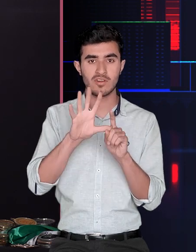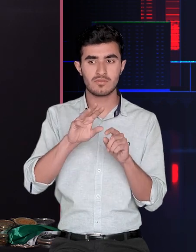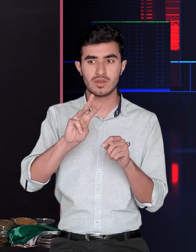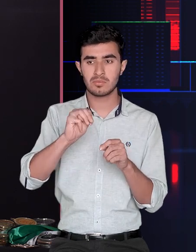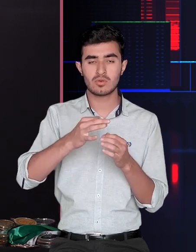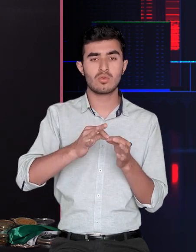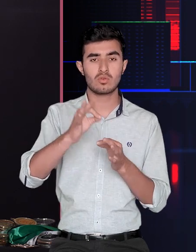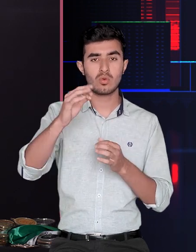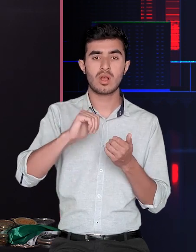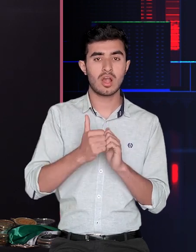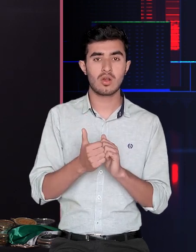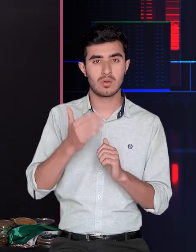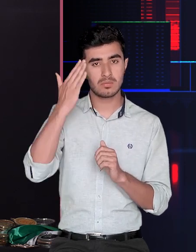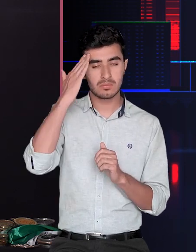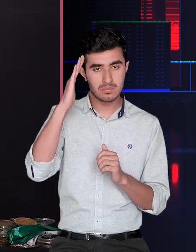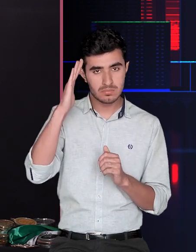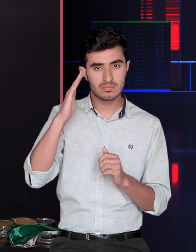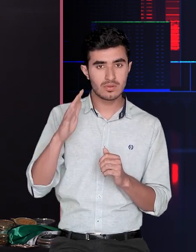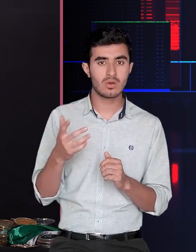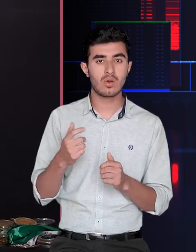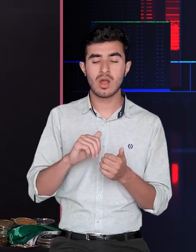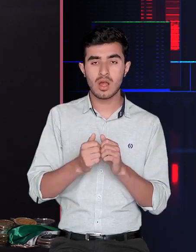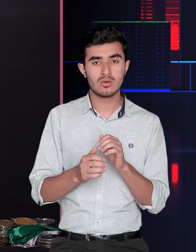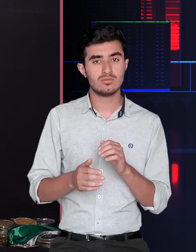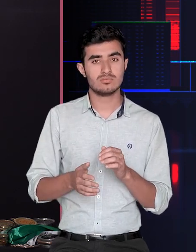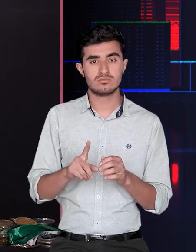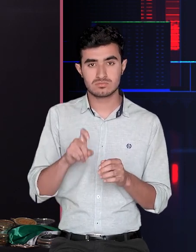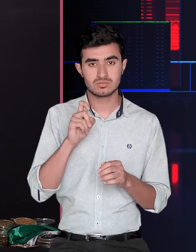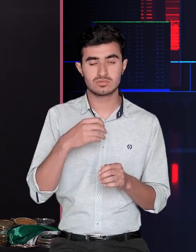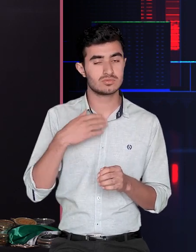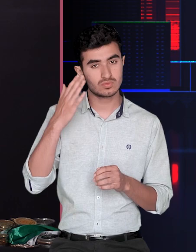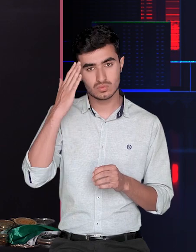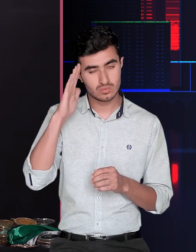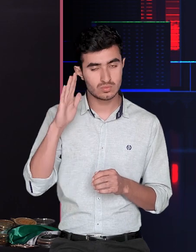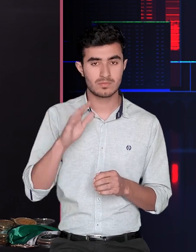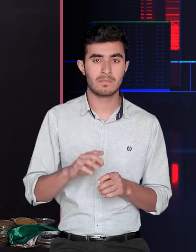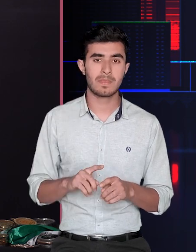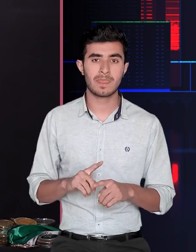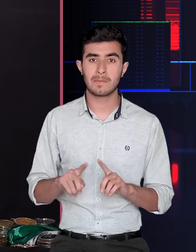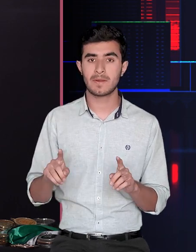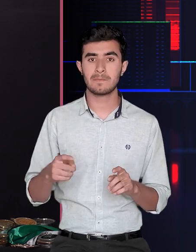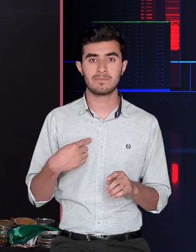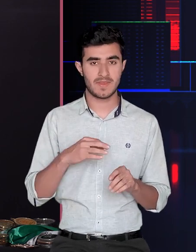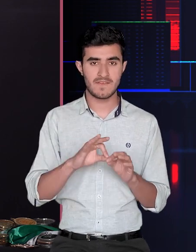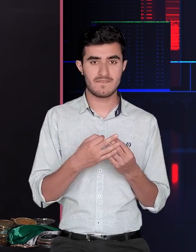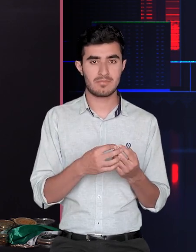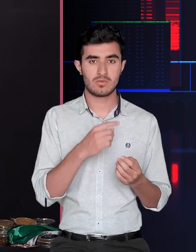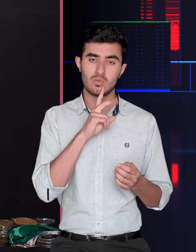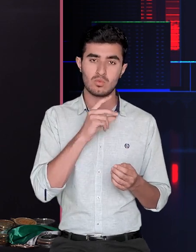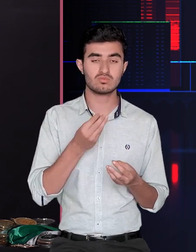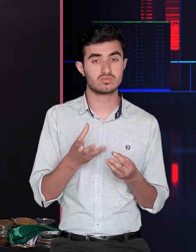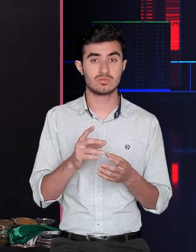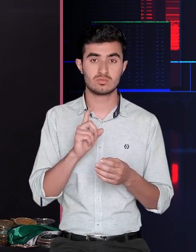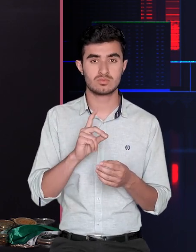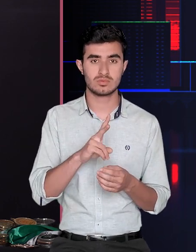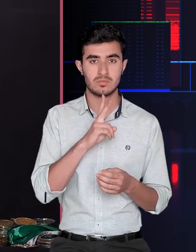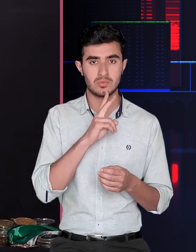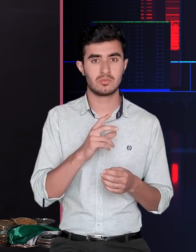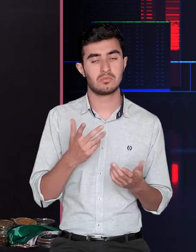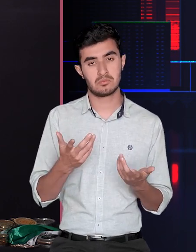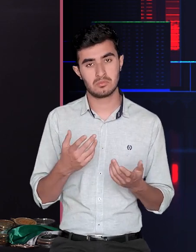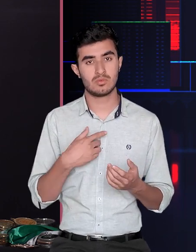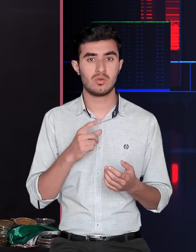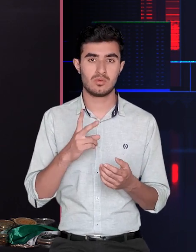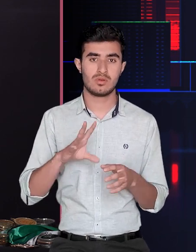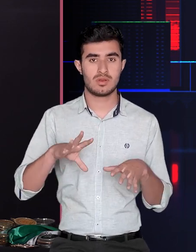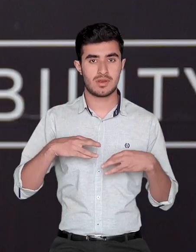pool was. I didn't know that there would be separate races or anything of that matter. But my parents encouraged me to get